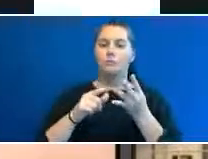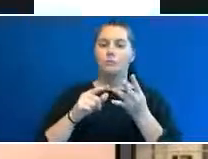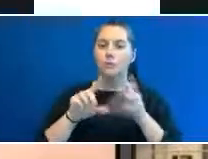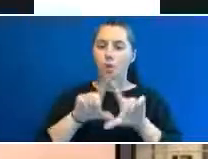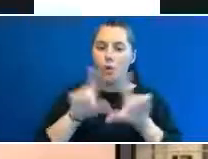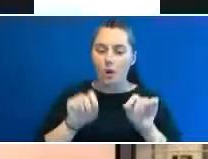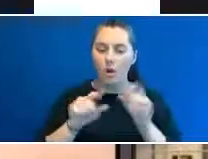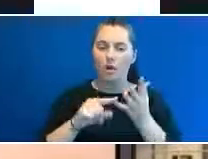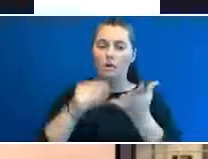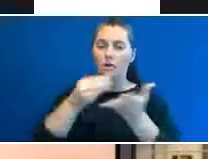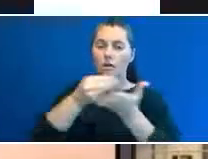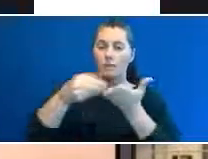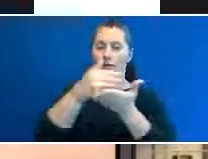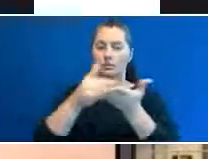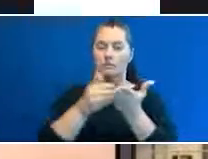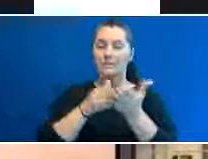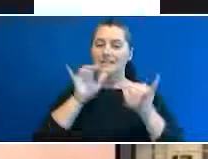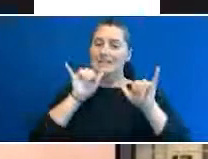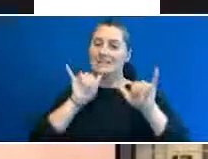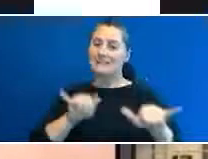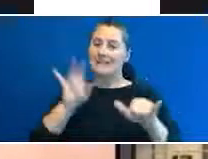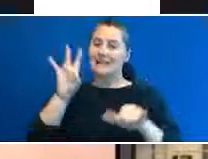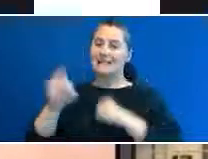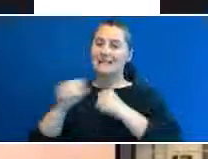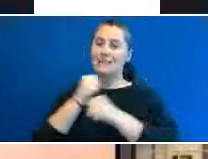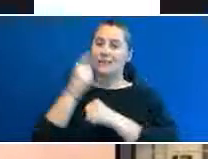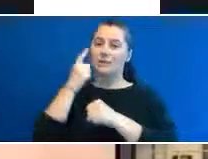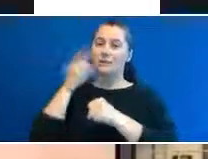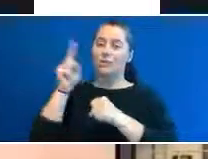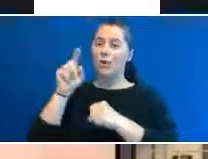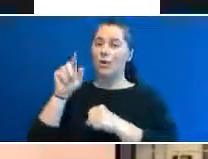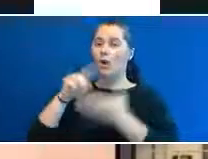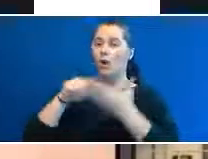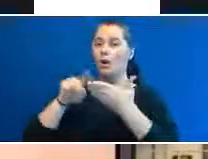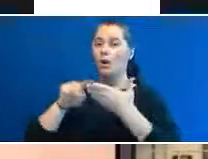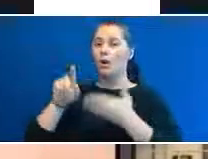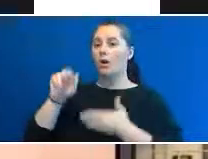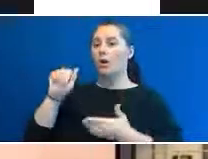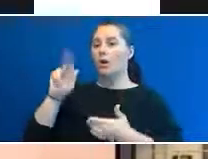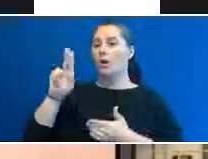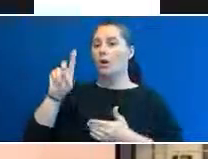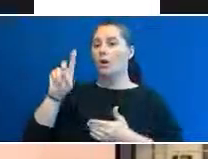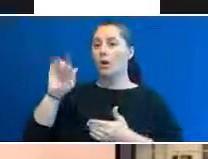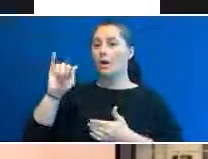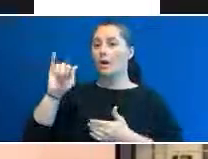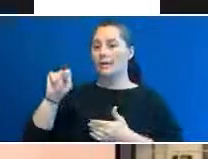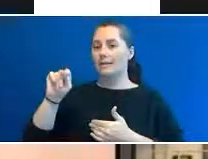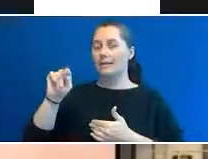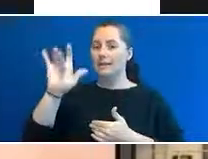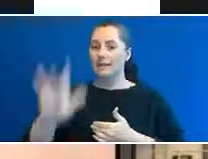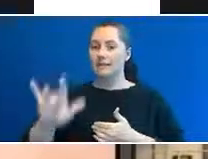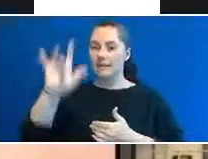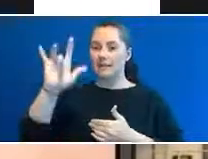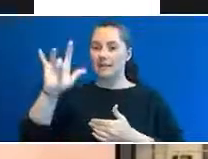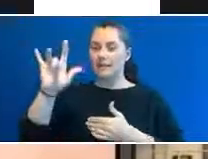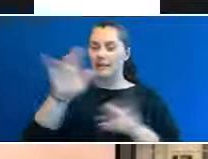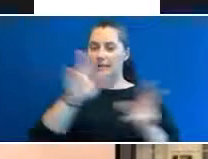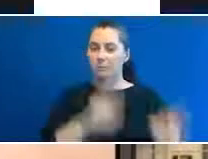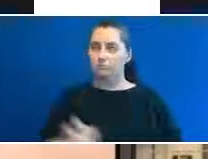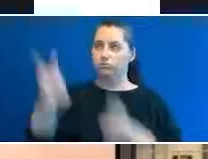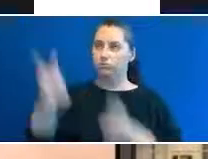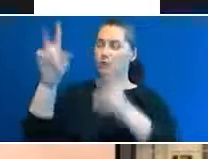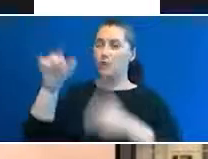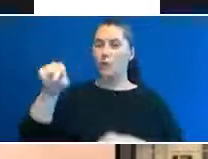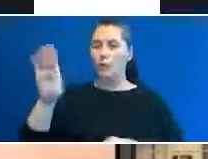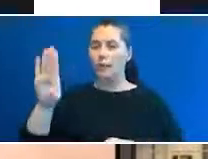This is kept for 7 years for auditing purposes. And with the click of a button, we can push this all into QuickBooks Online or into